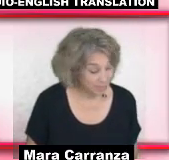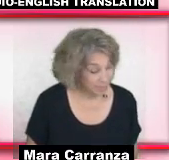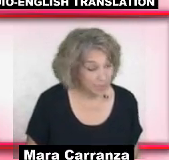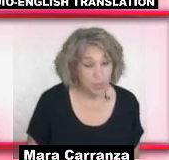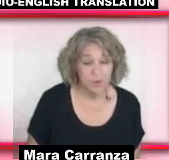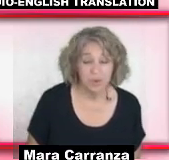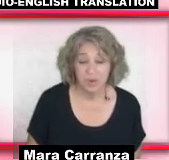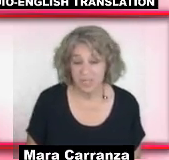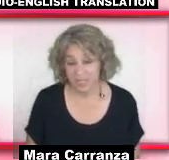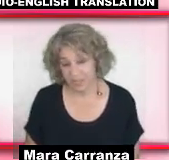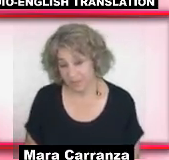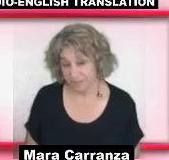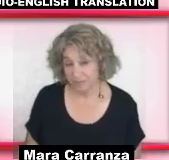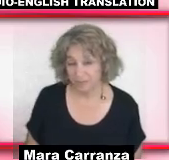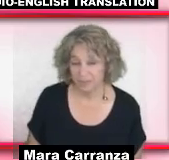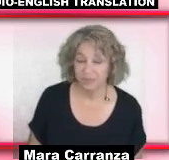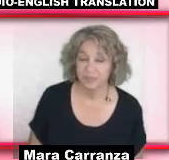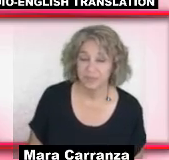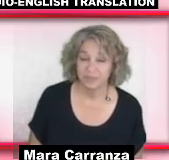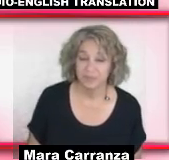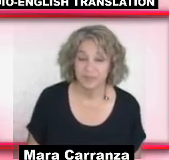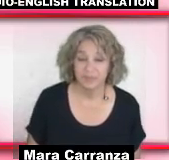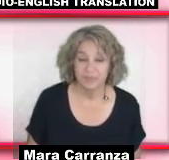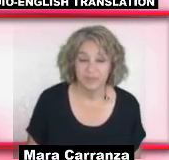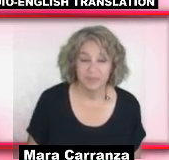Una más. One more question.